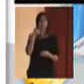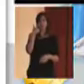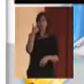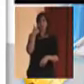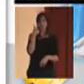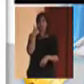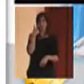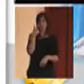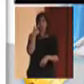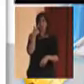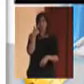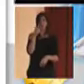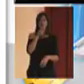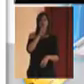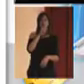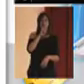solutions.